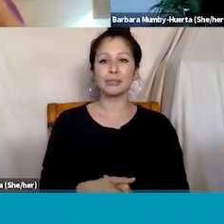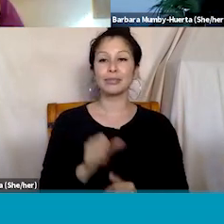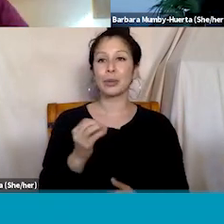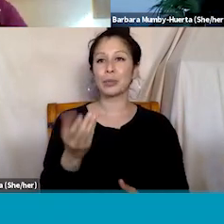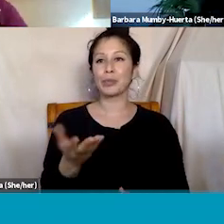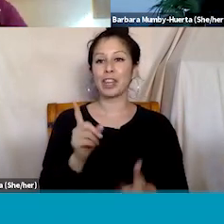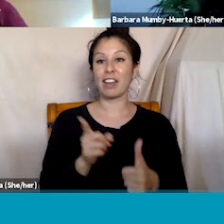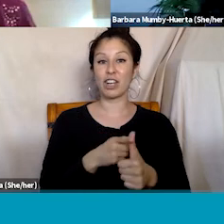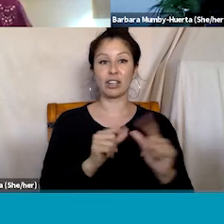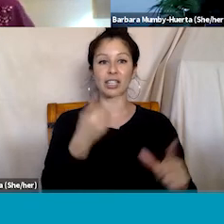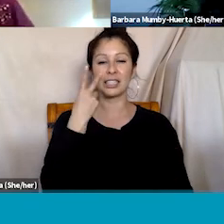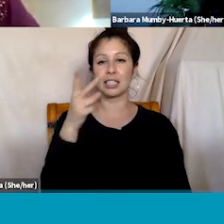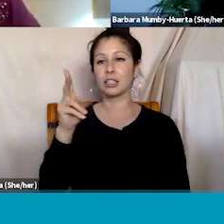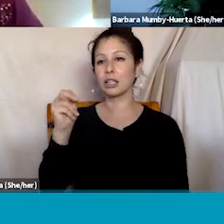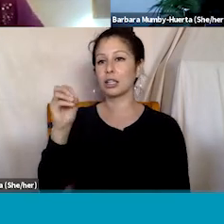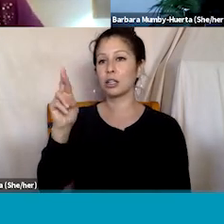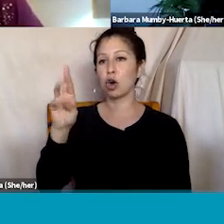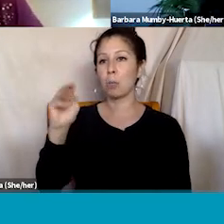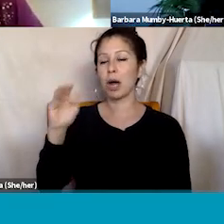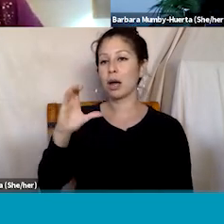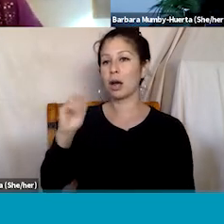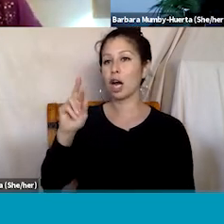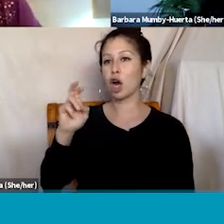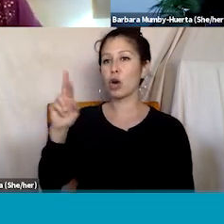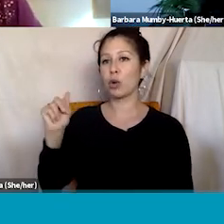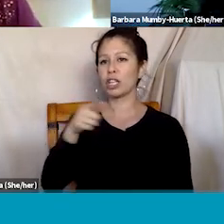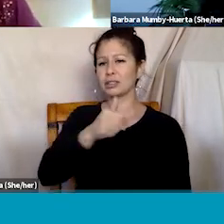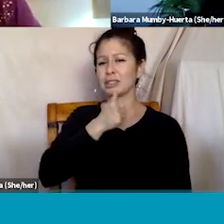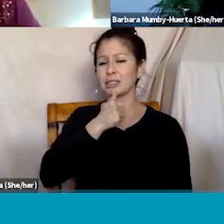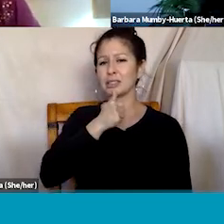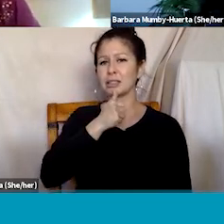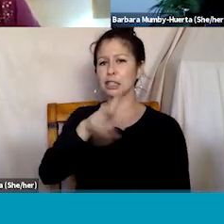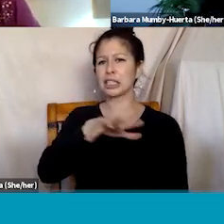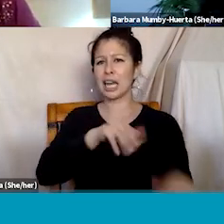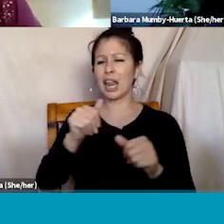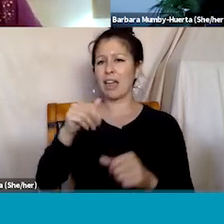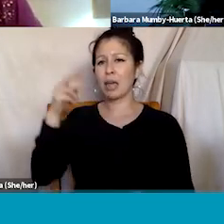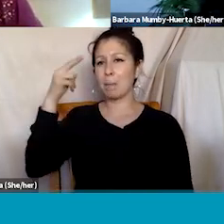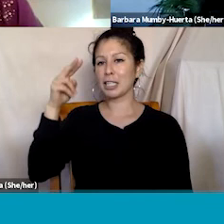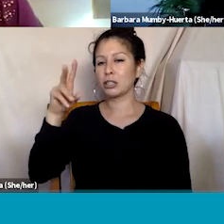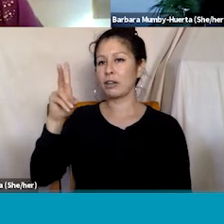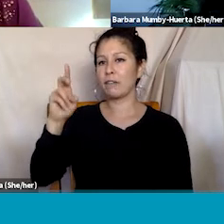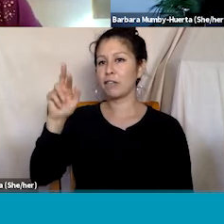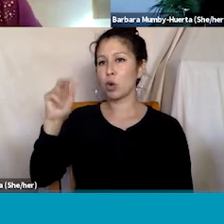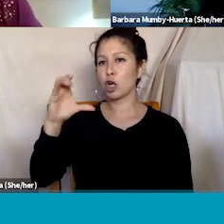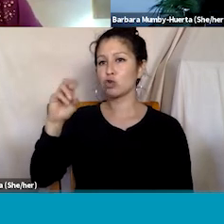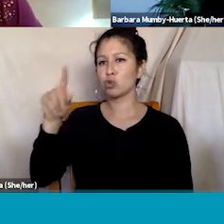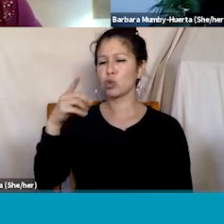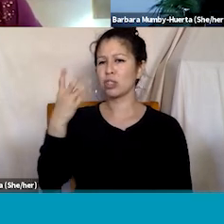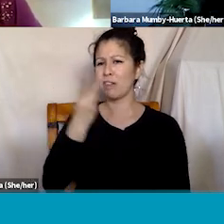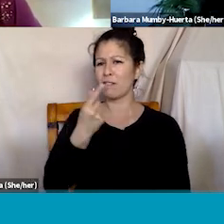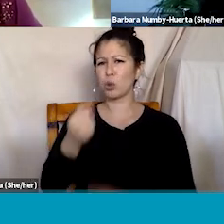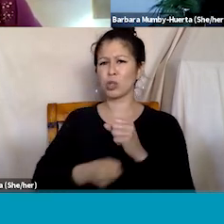So the first one is Norma Carrera, and she'd been suffering. She left Veracruz 30 years ago with some very